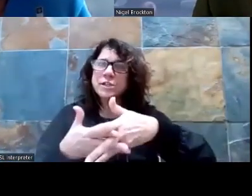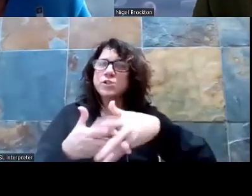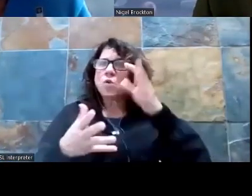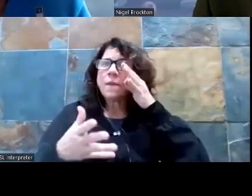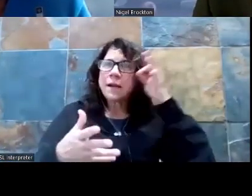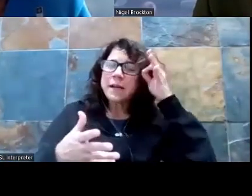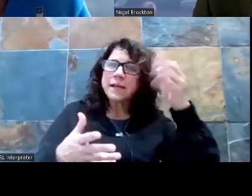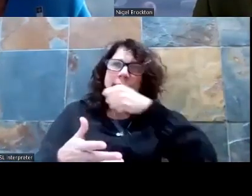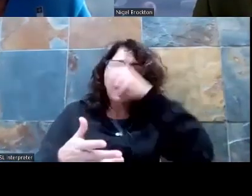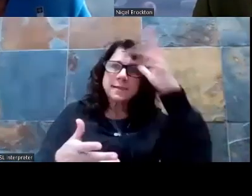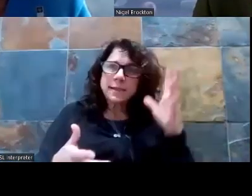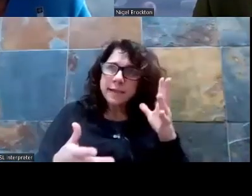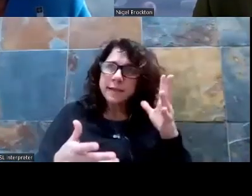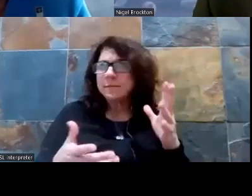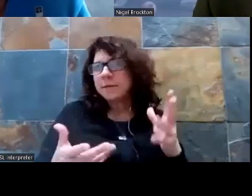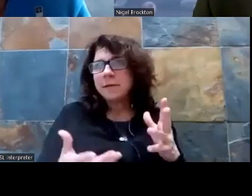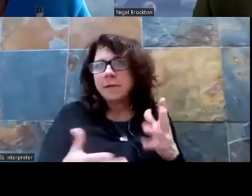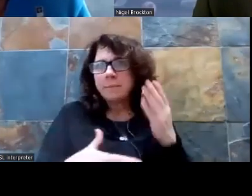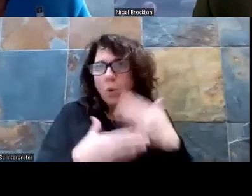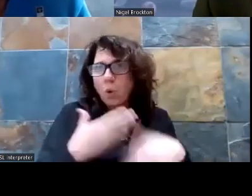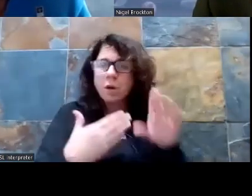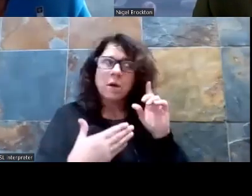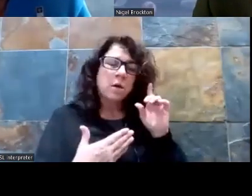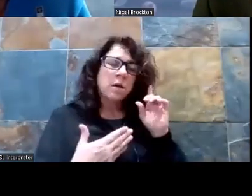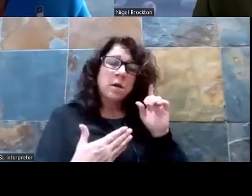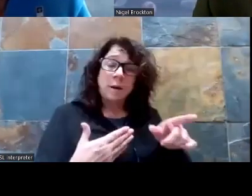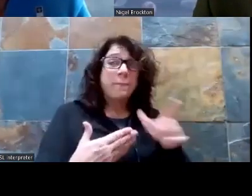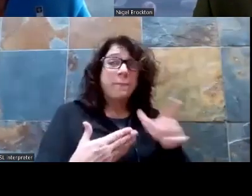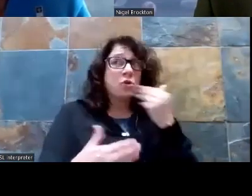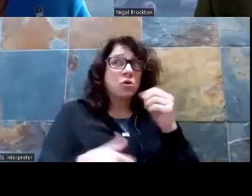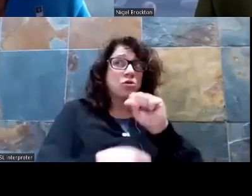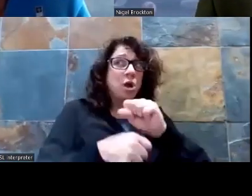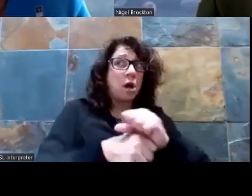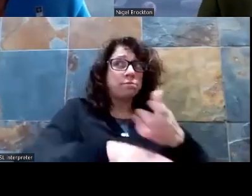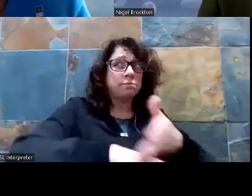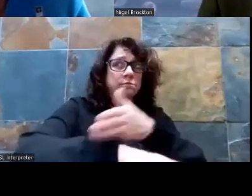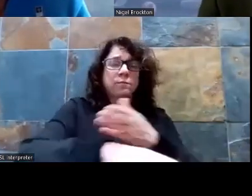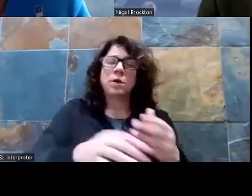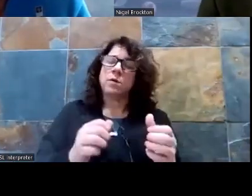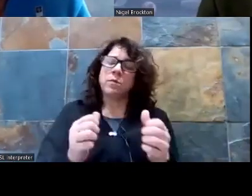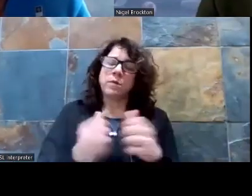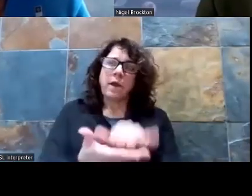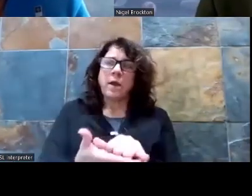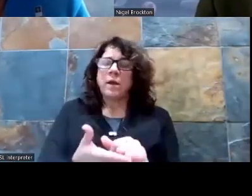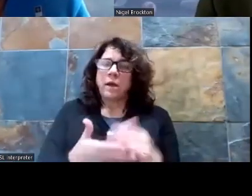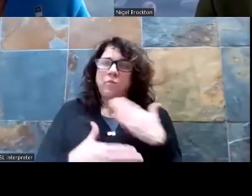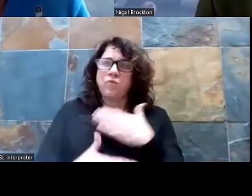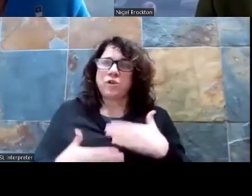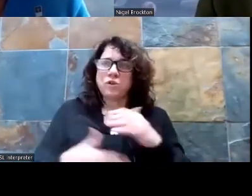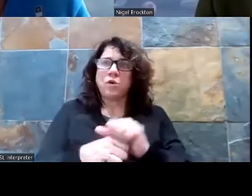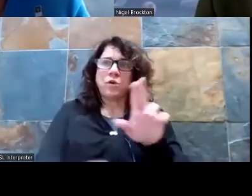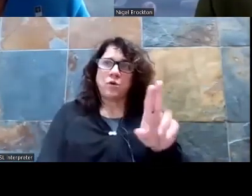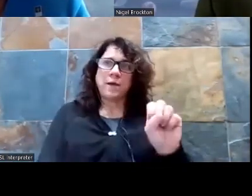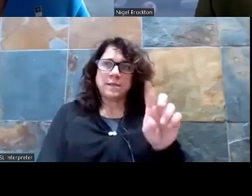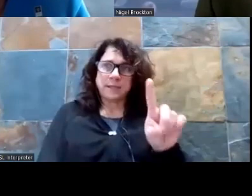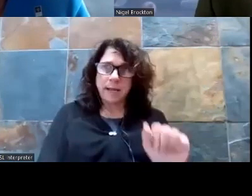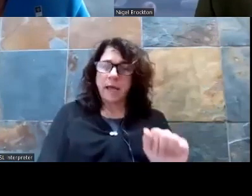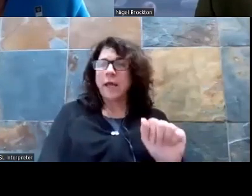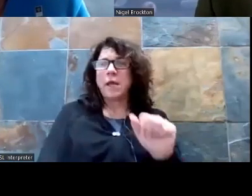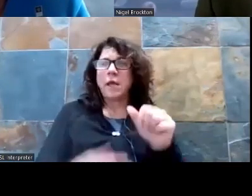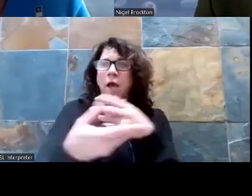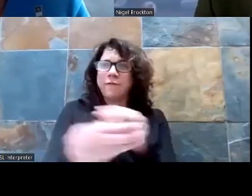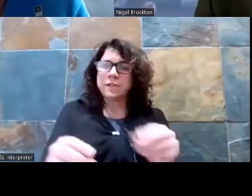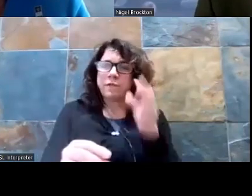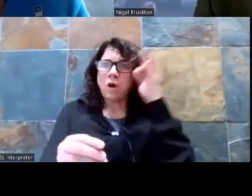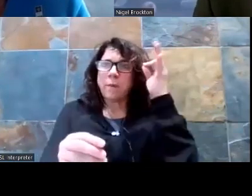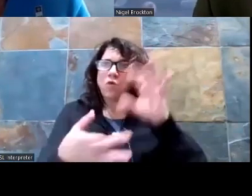Alaska Native. And so I think we're doing a better job with that. I appreciate the work of the USD Office of Tribal Relations